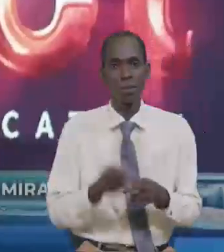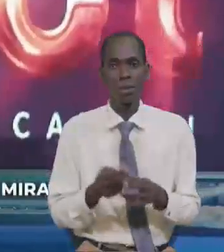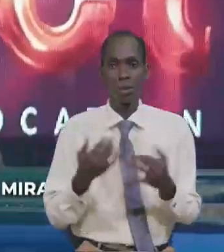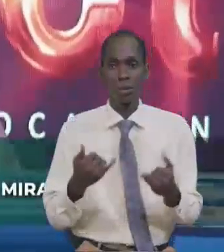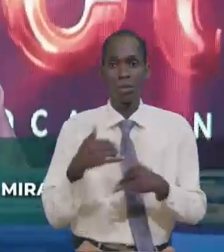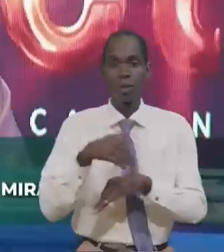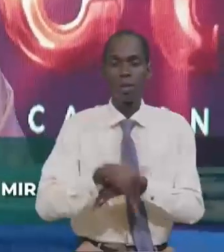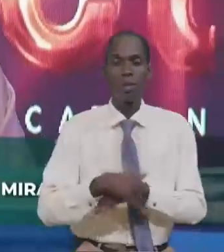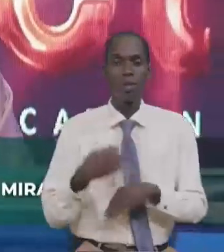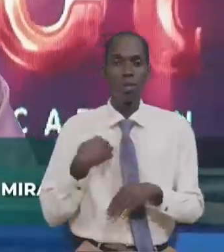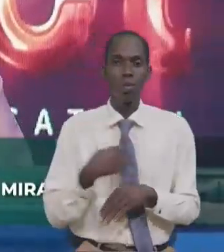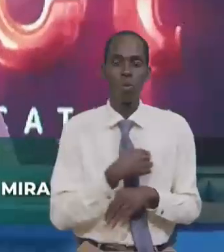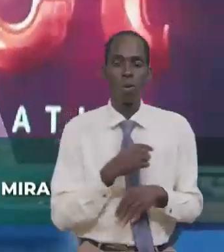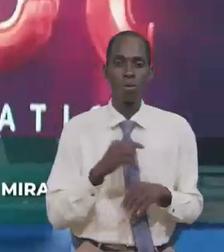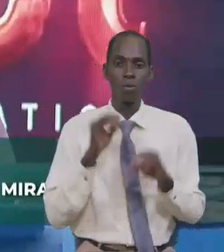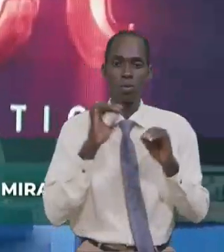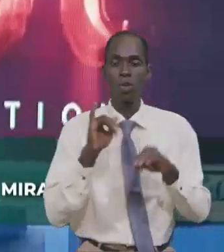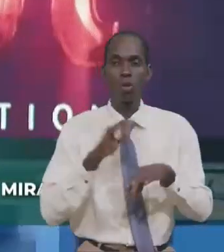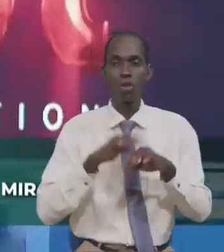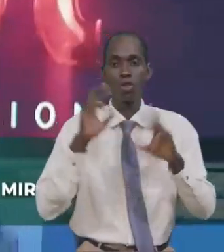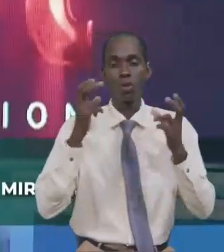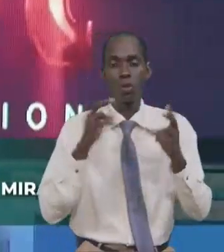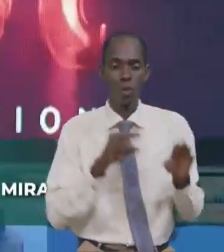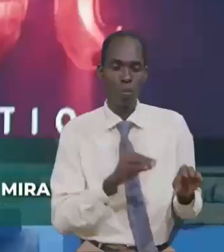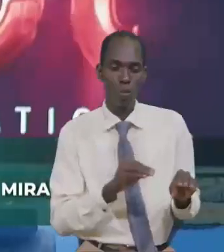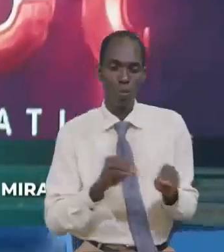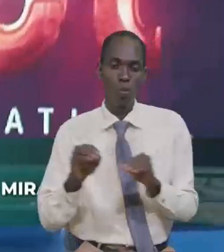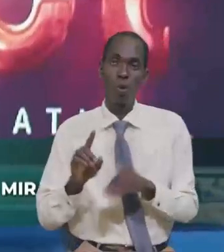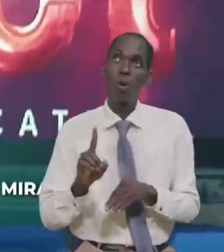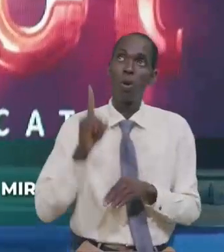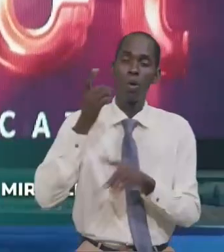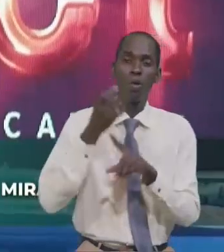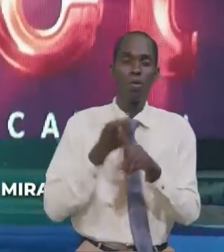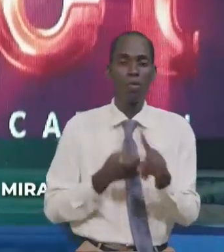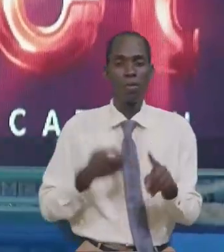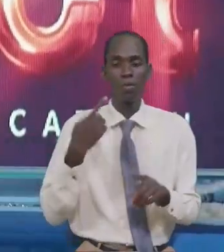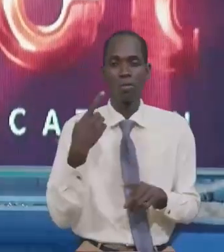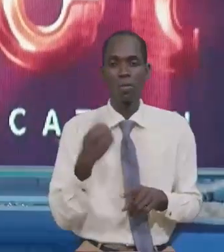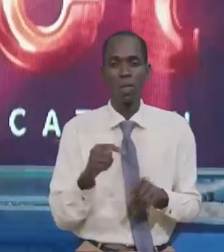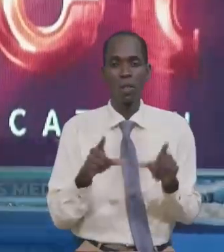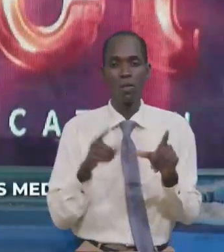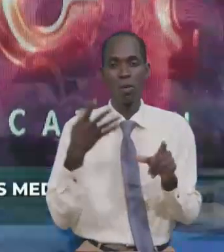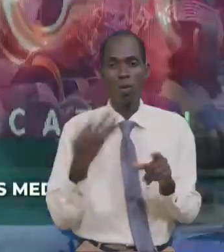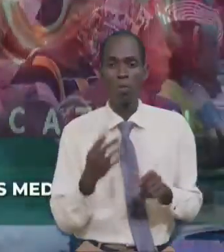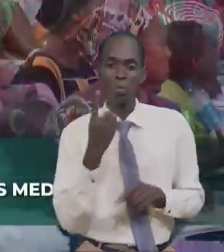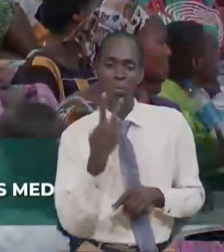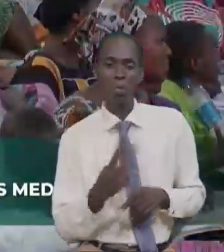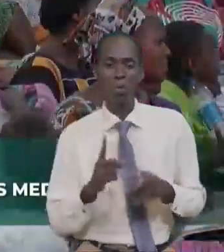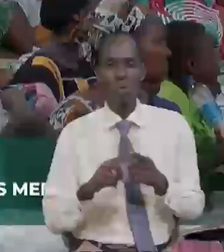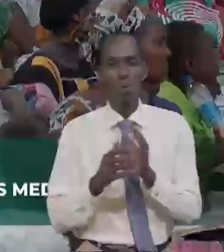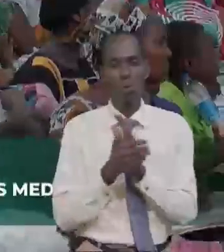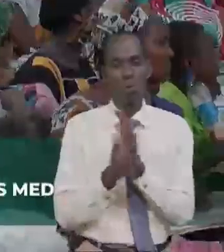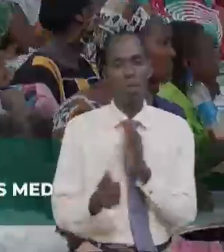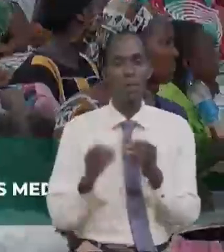miracle. 3 points we're looking at quickly. Number one, the meaningless foolishness of